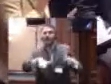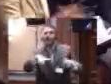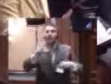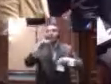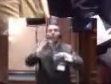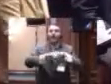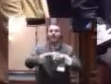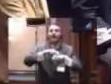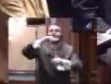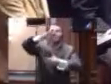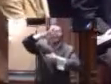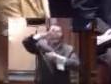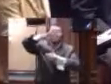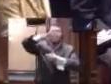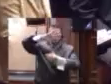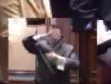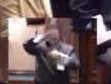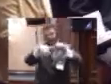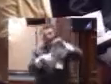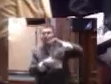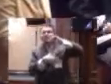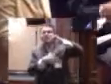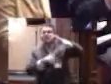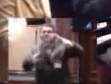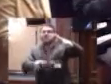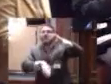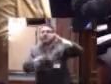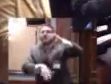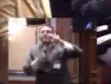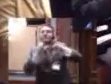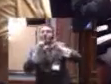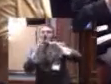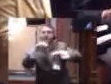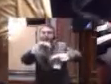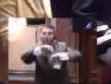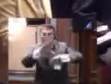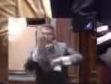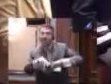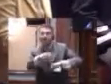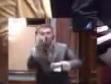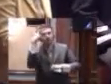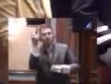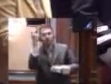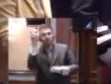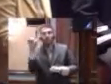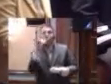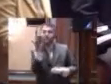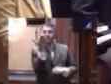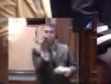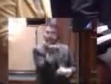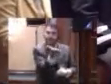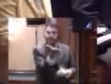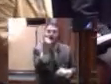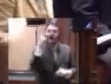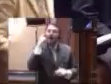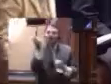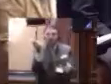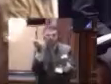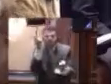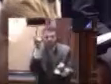and from Jordan, and hopefully there are other two discussants from Tunisia and also Egypt who